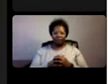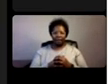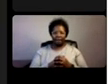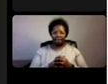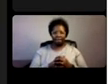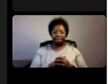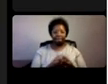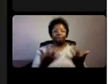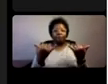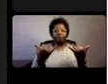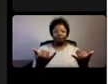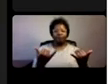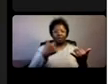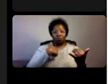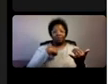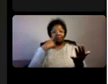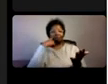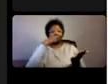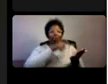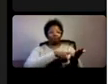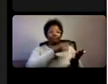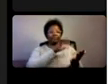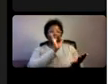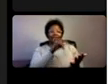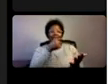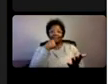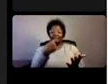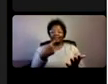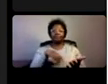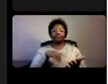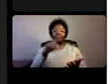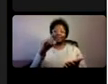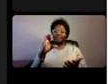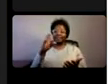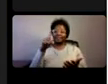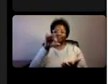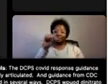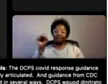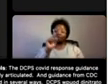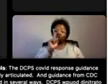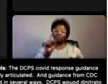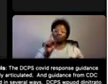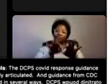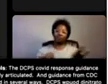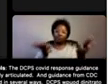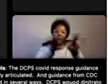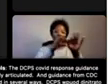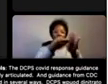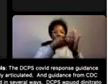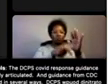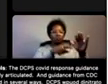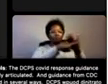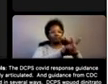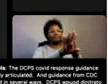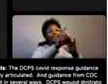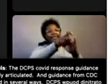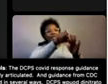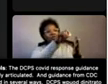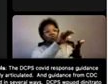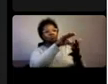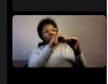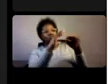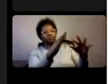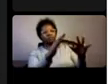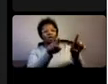We recognize at DCPS that not only are students relying on us for their educational needs, but we recognize that they are also relying on us for their food